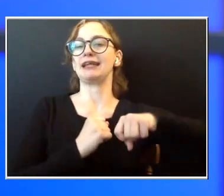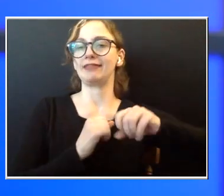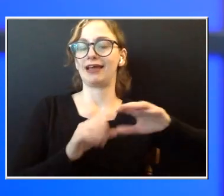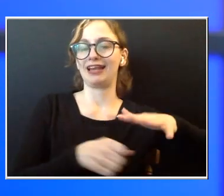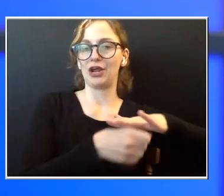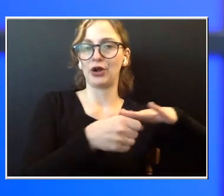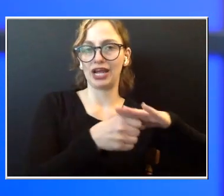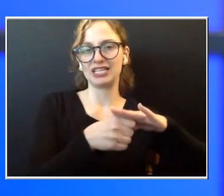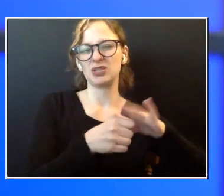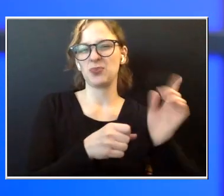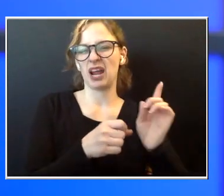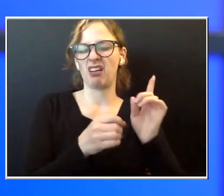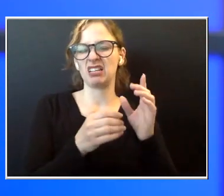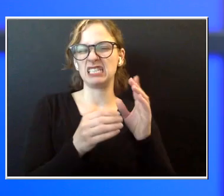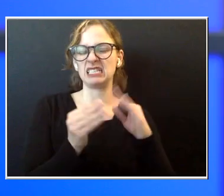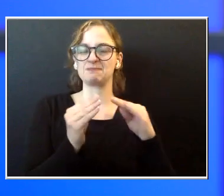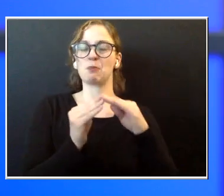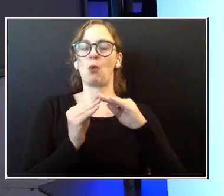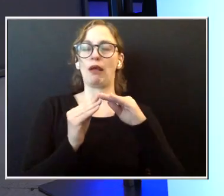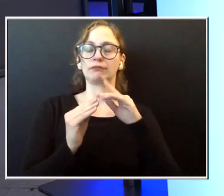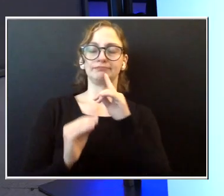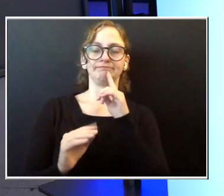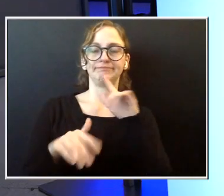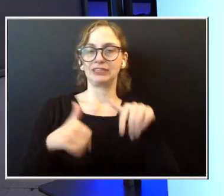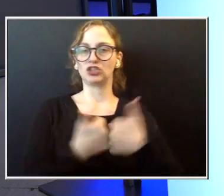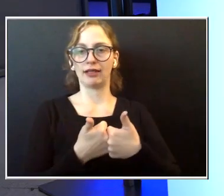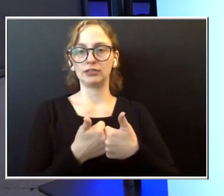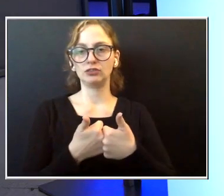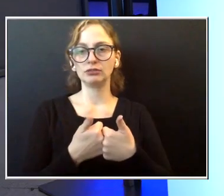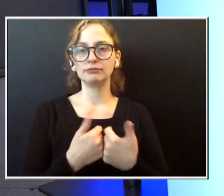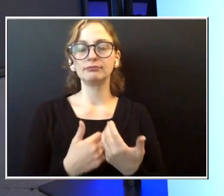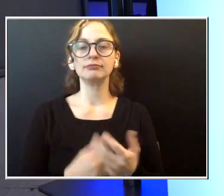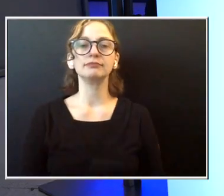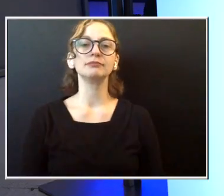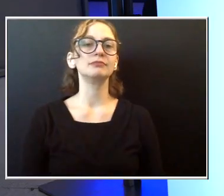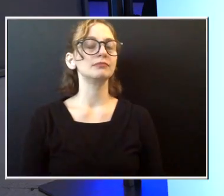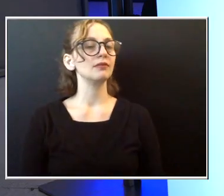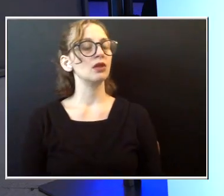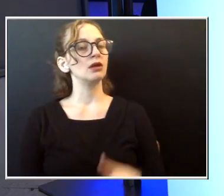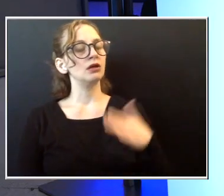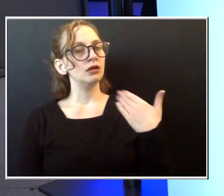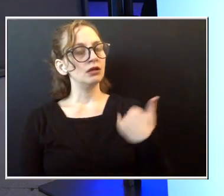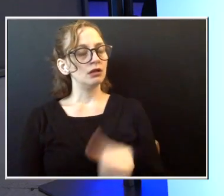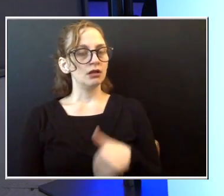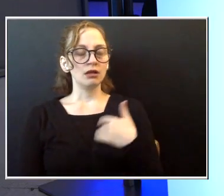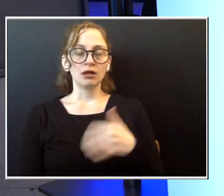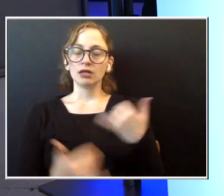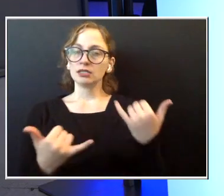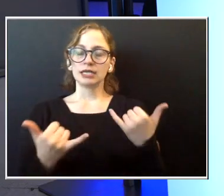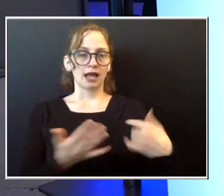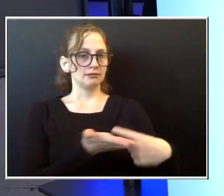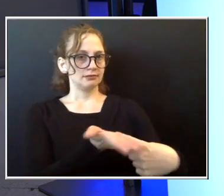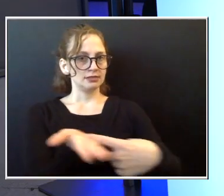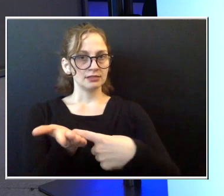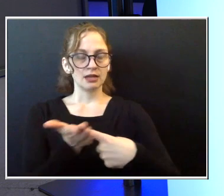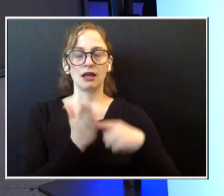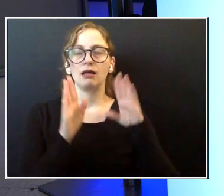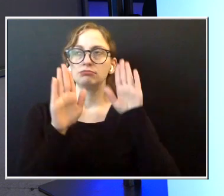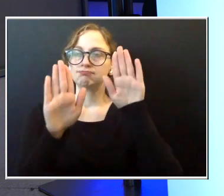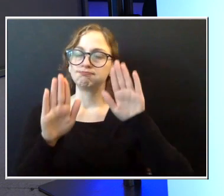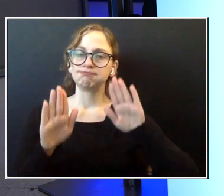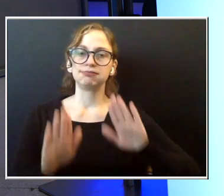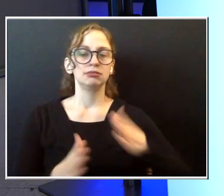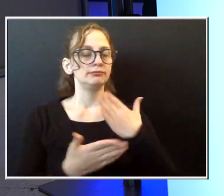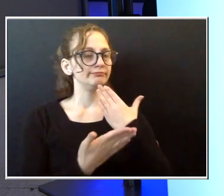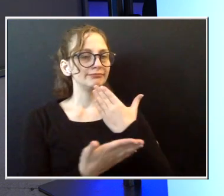that we will have answers to that as well. Well, this has been a really wonderful discussion, and I'm grateful for all of our guests for being here. I'd like